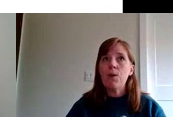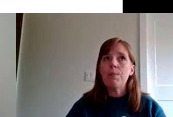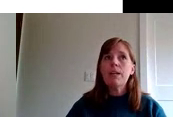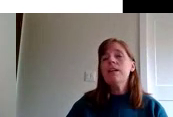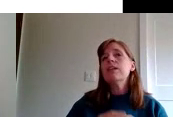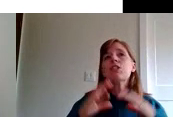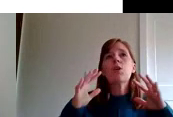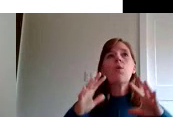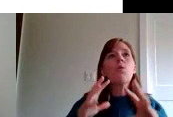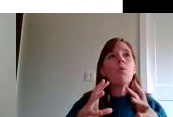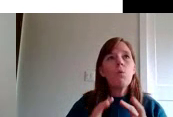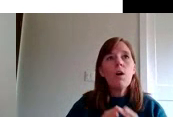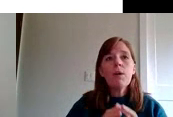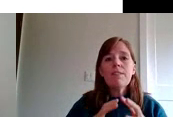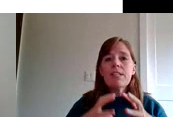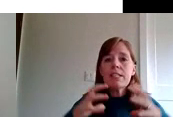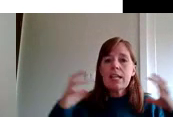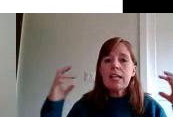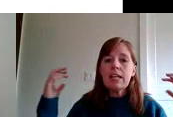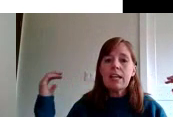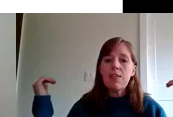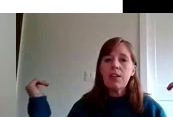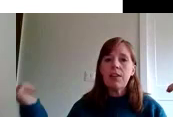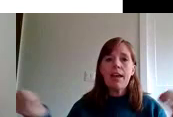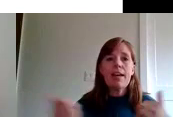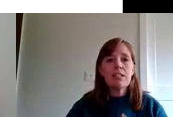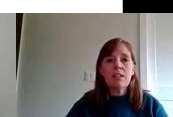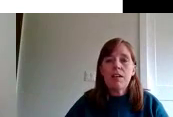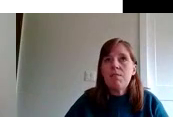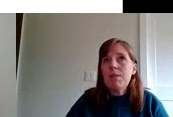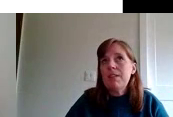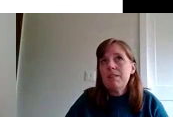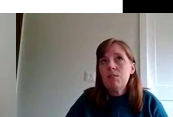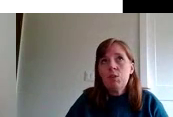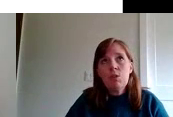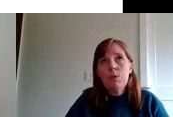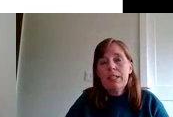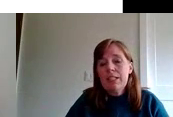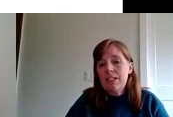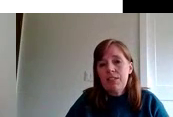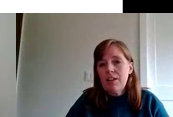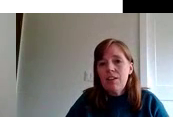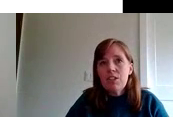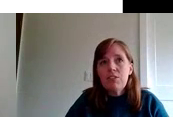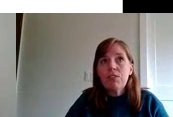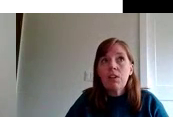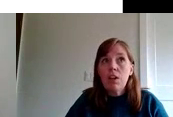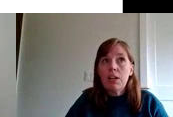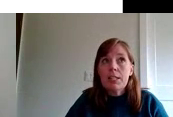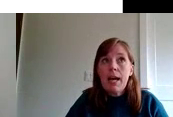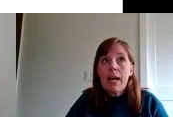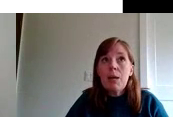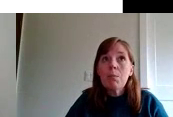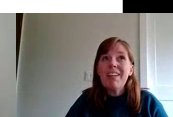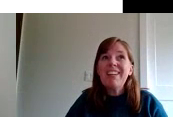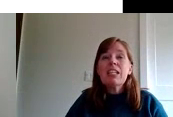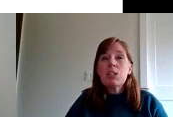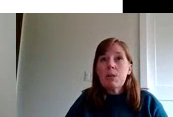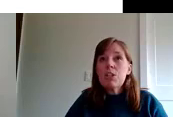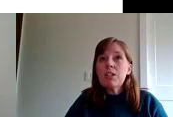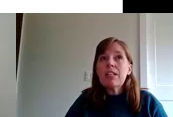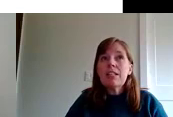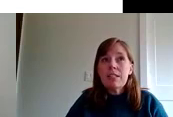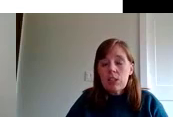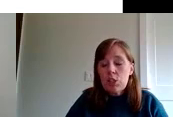Google platform. So what we have seen in the last, I've been doing assistive technology for a long time,